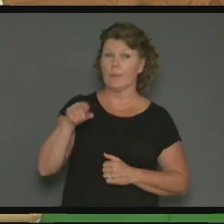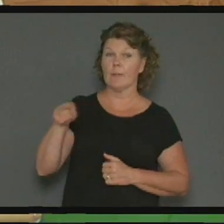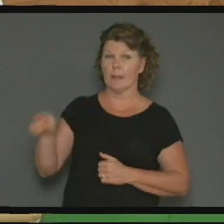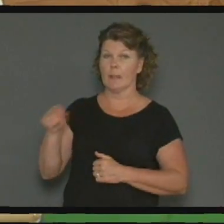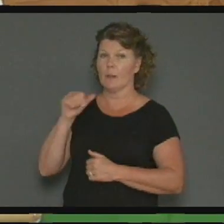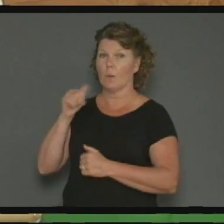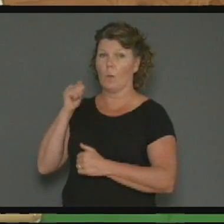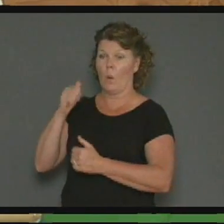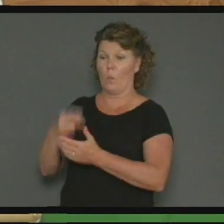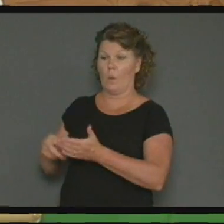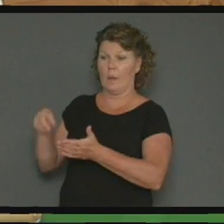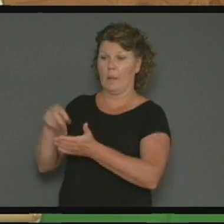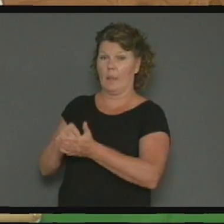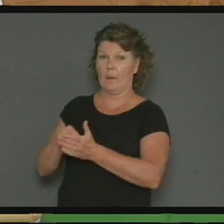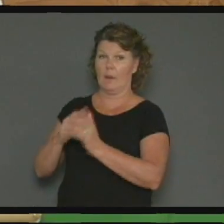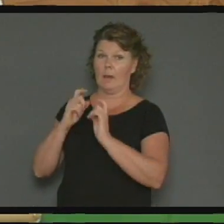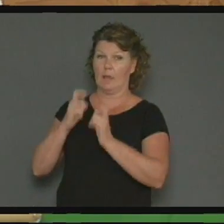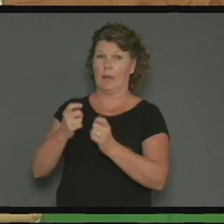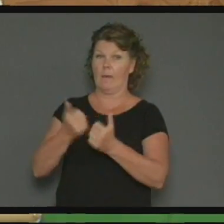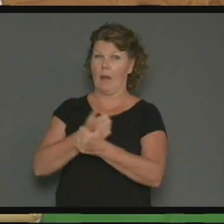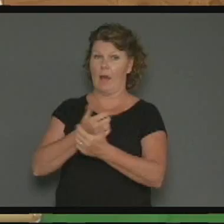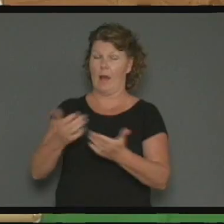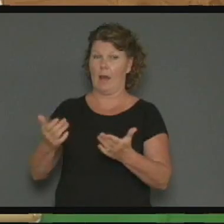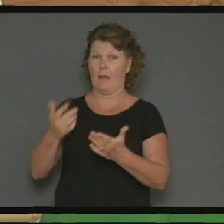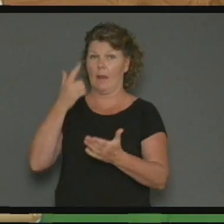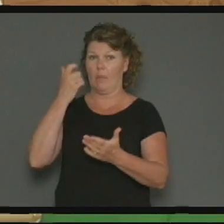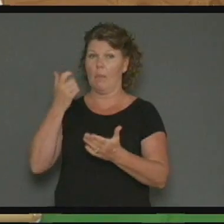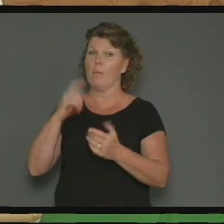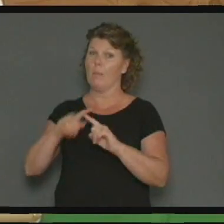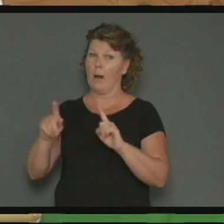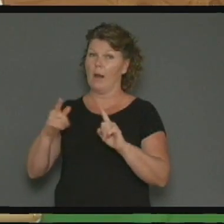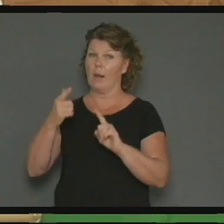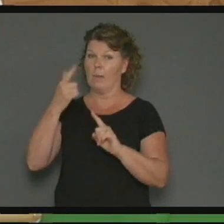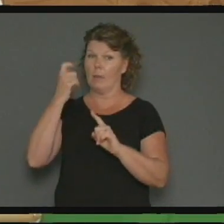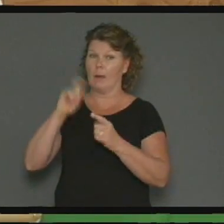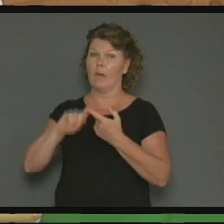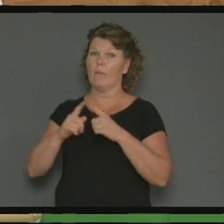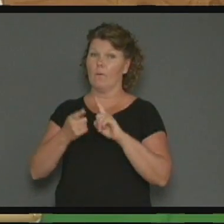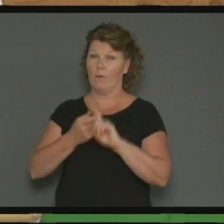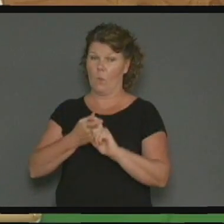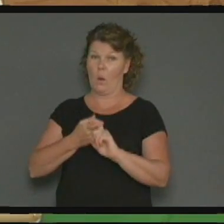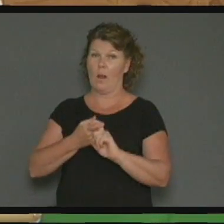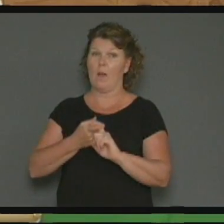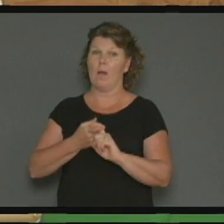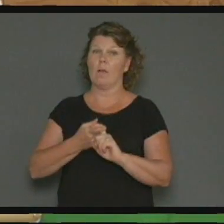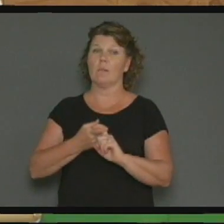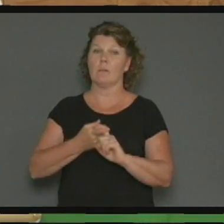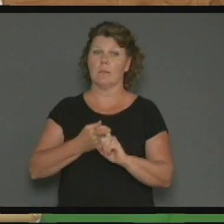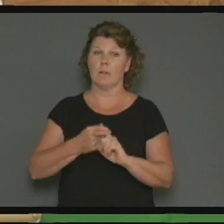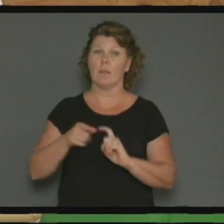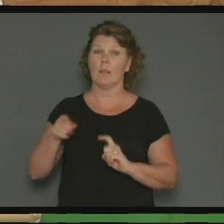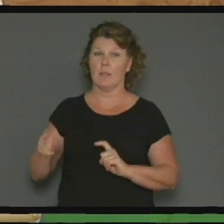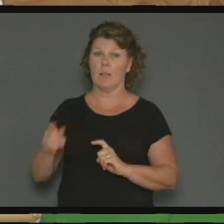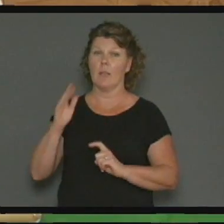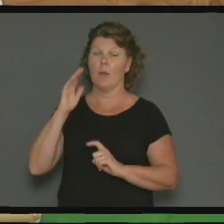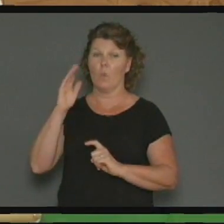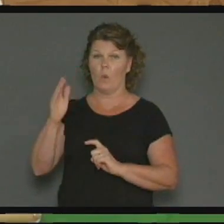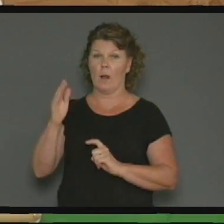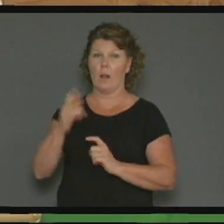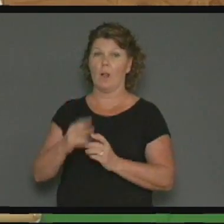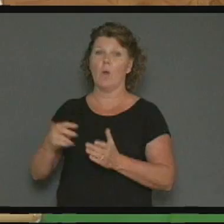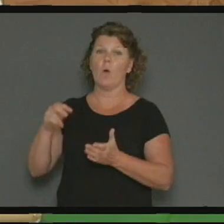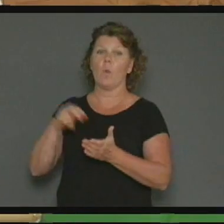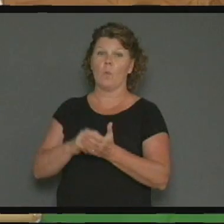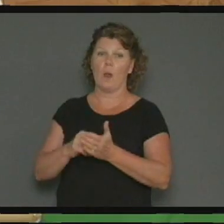get up and give him anything because he is his friend, yet because of his impudence he will rise and give